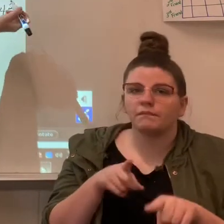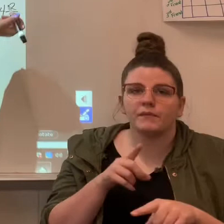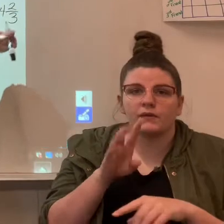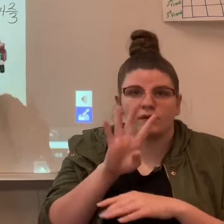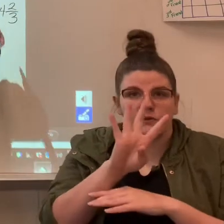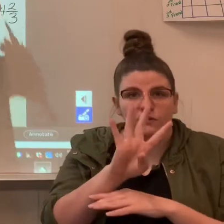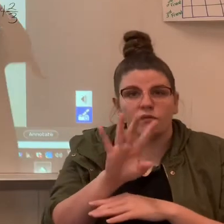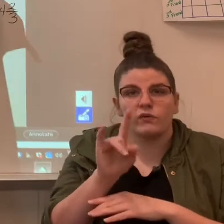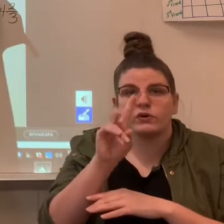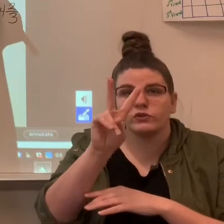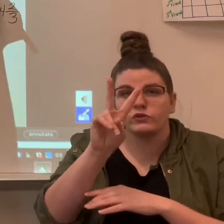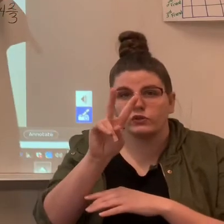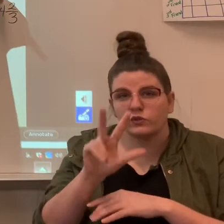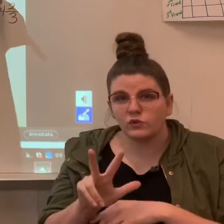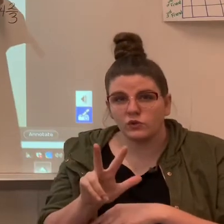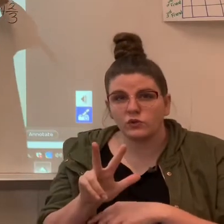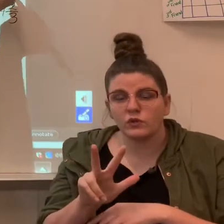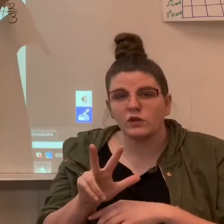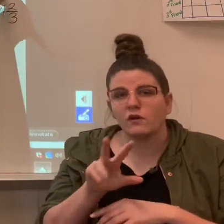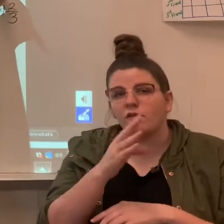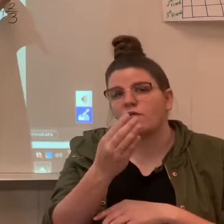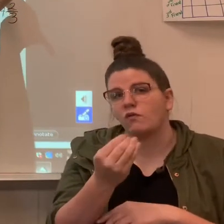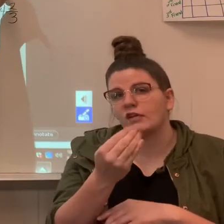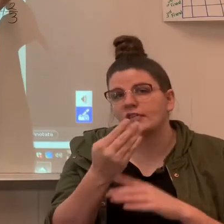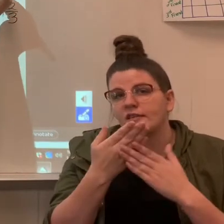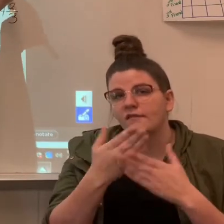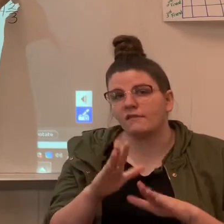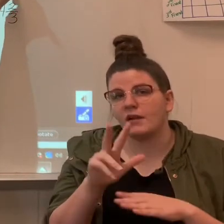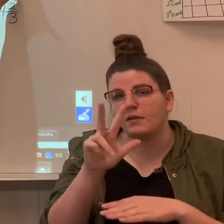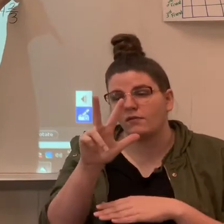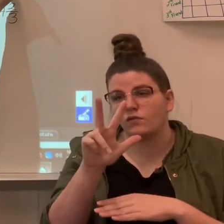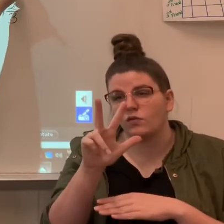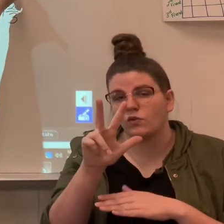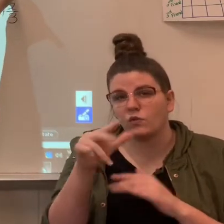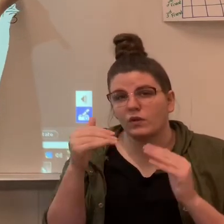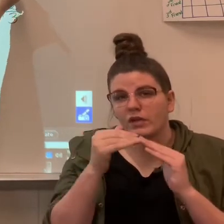2/3. Okay, so 14 divided by 3 is 4